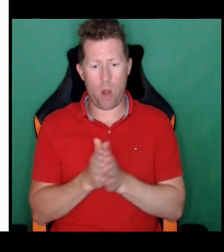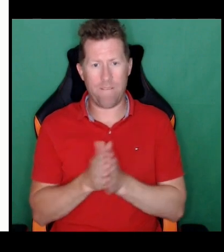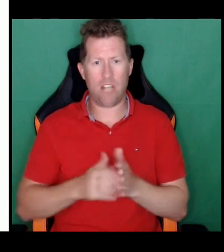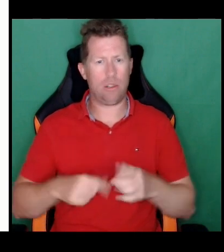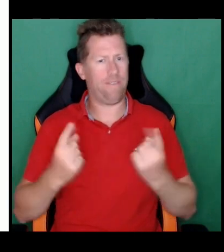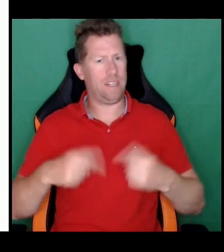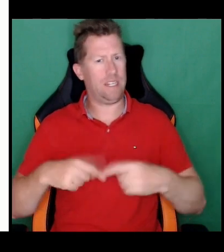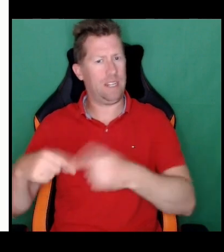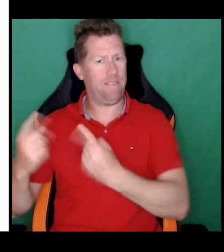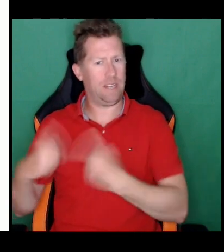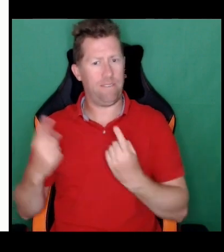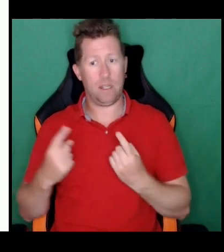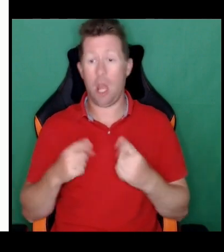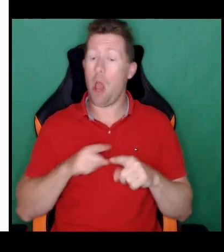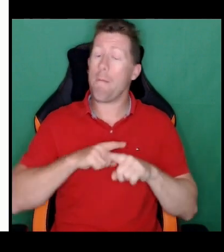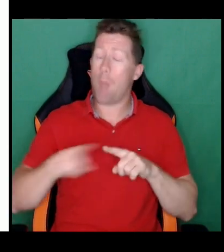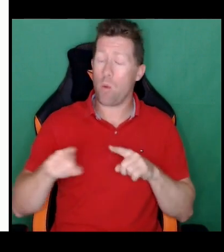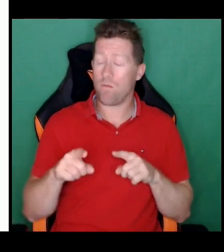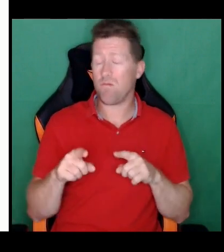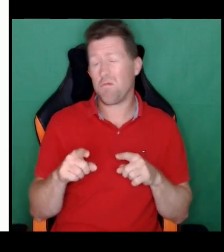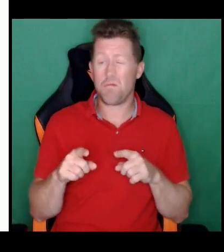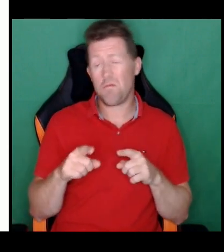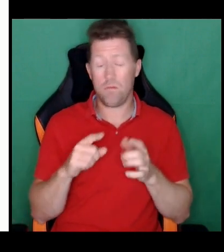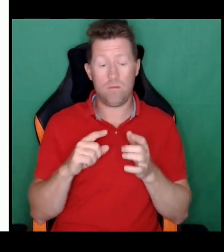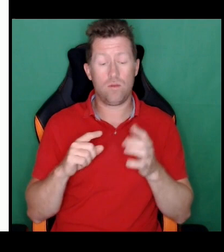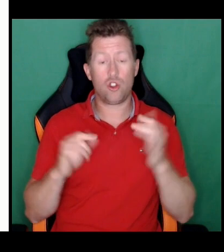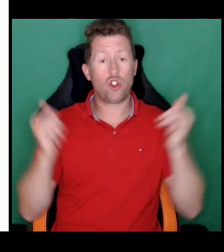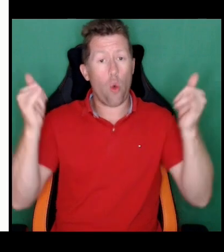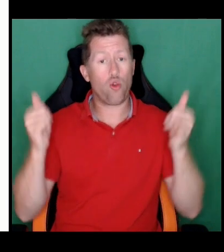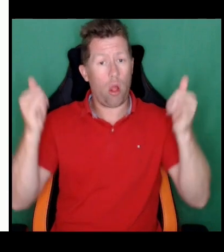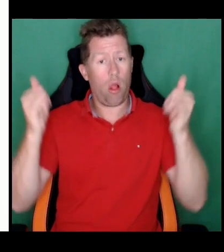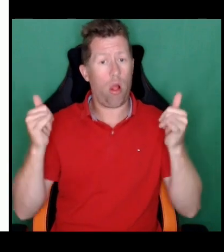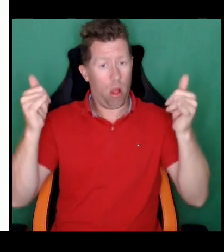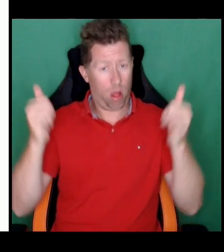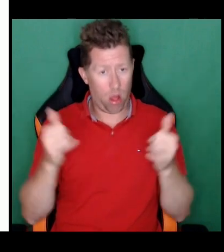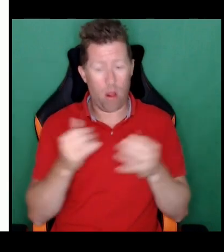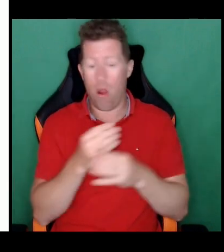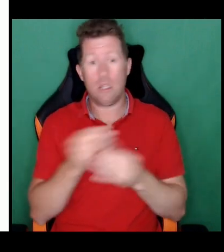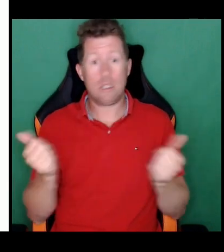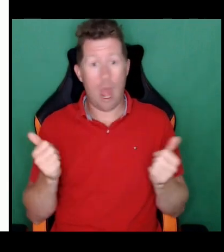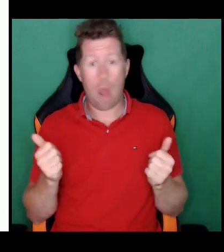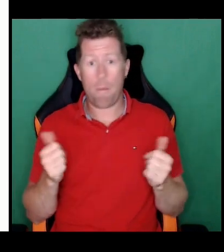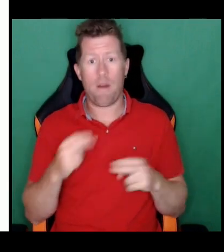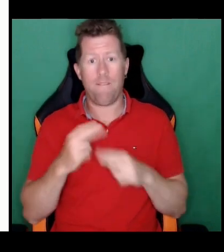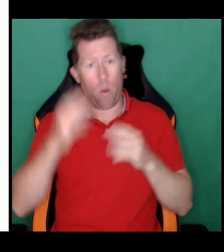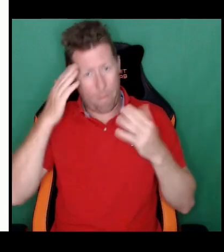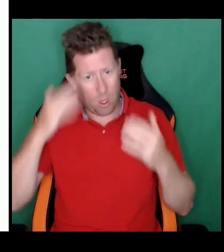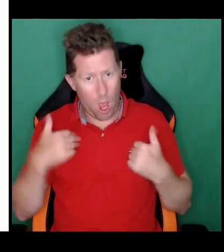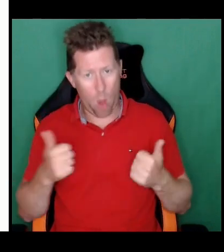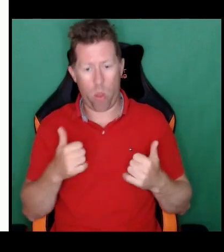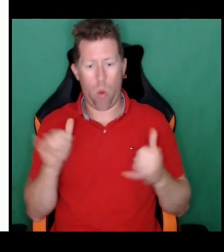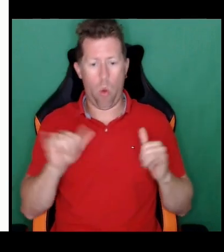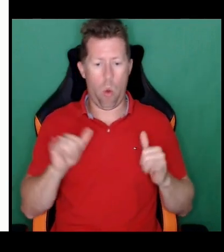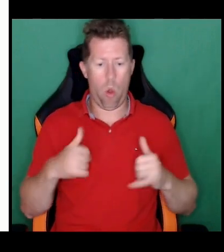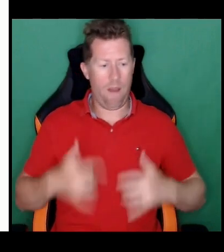it's predominantly social and social benefits, but for others, it's predominantly mental health and mood control